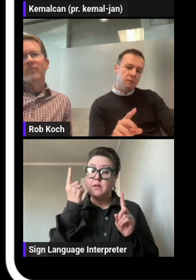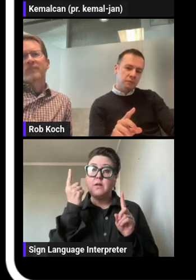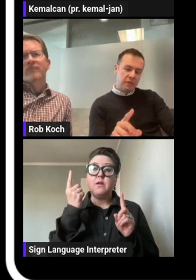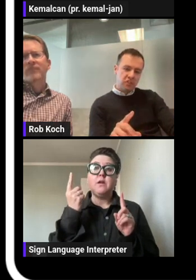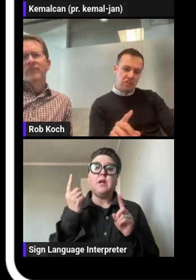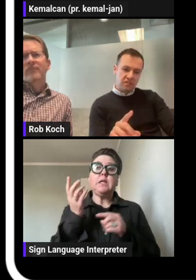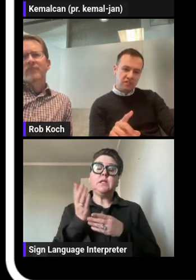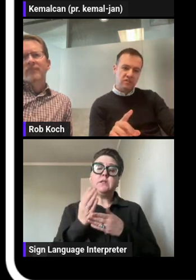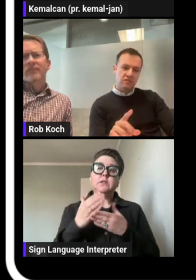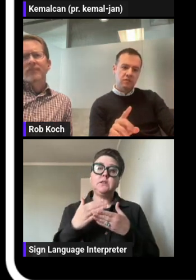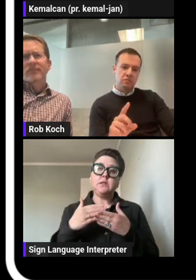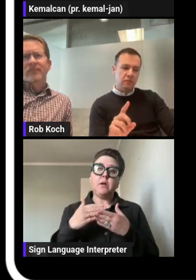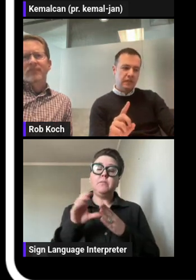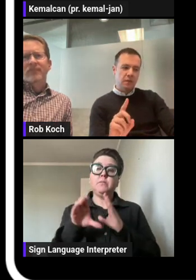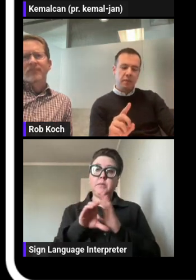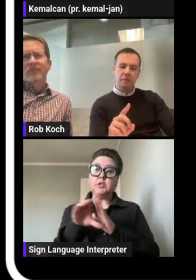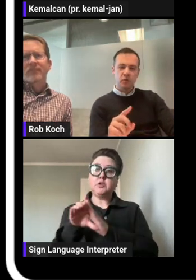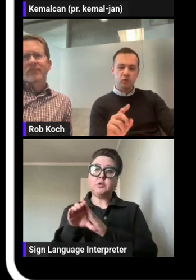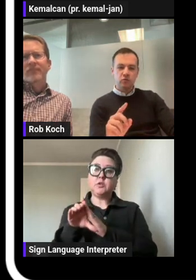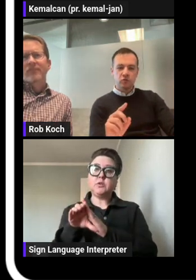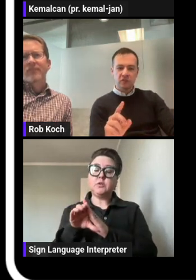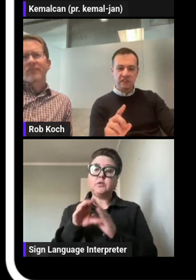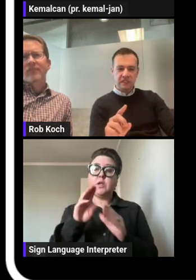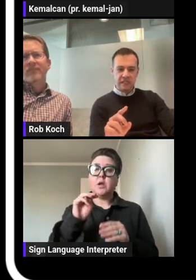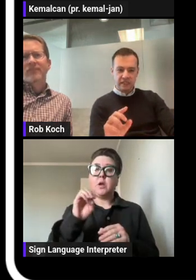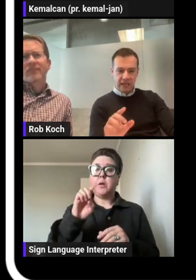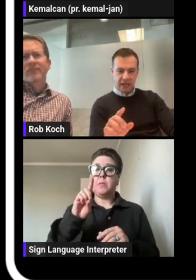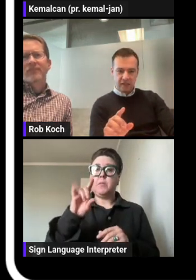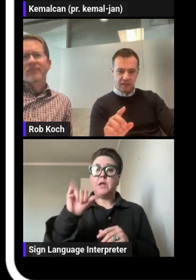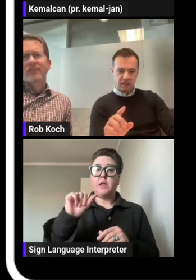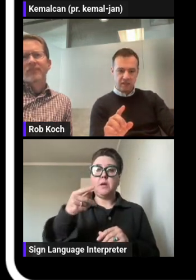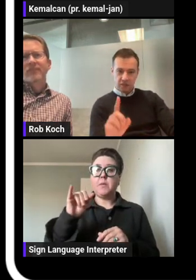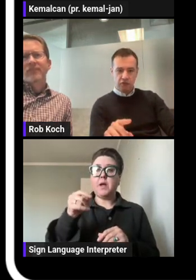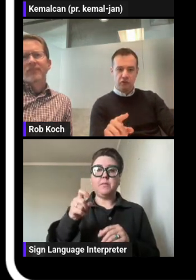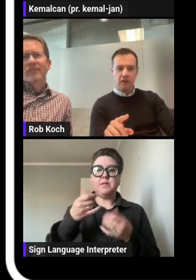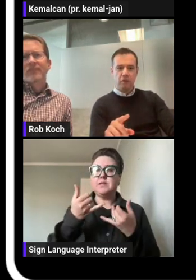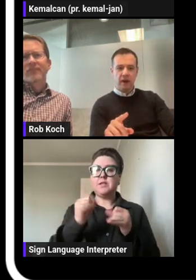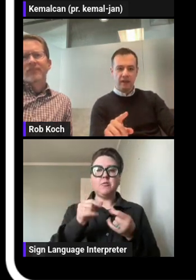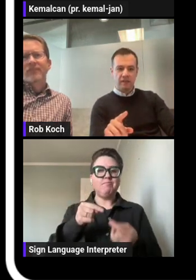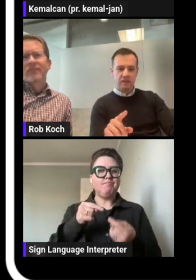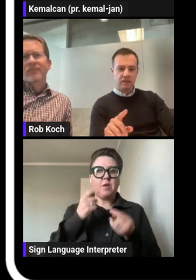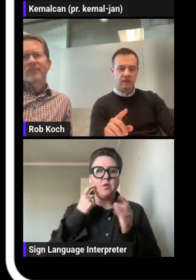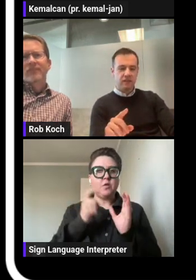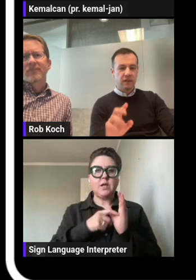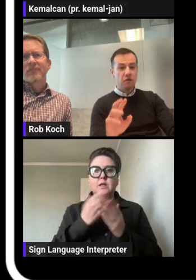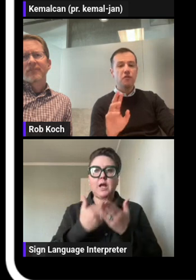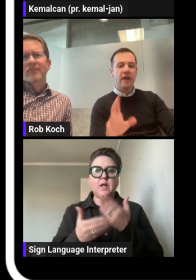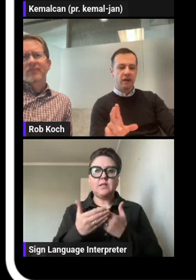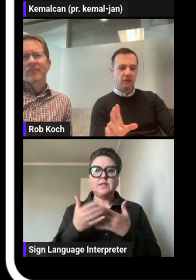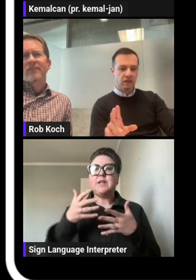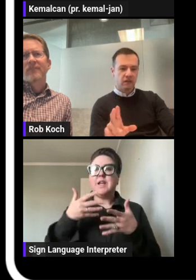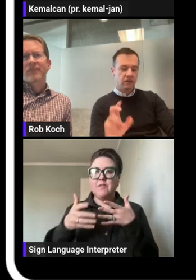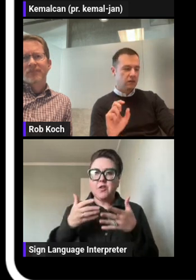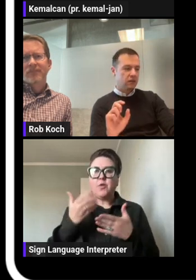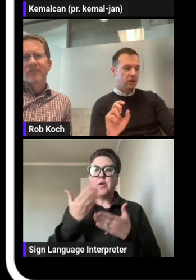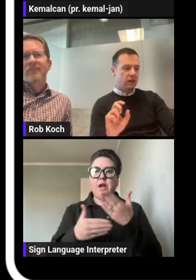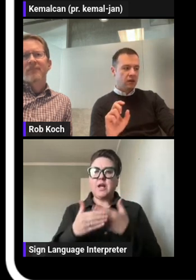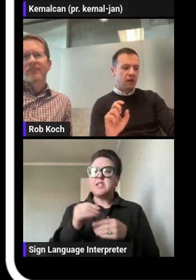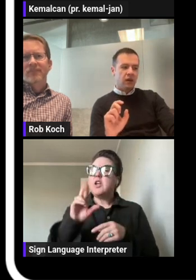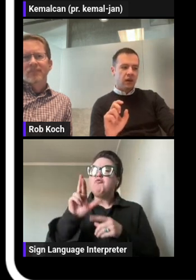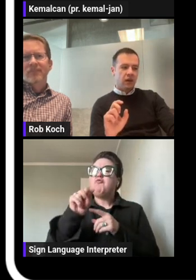some pictures, MediaPipe couldn't detect the hands, even though there were hands. They were rare.